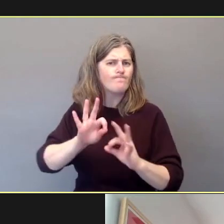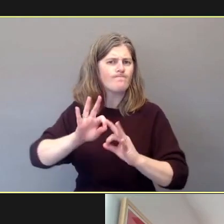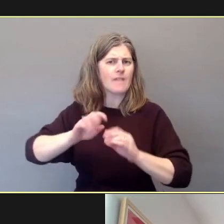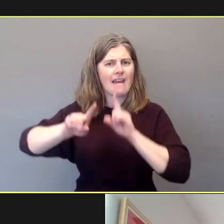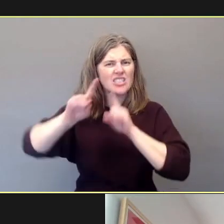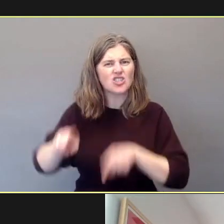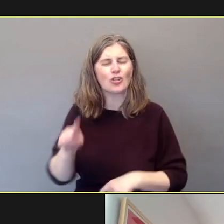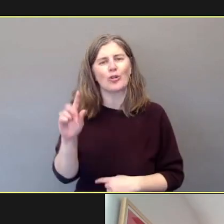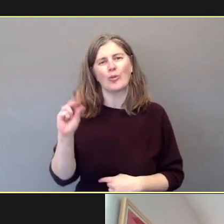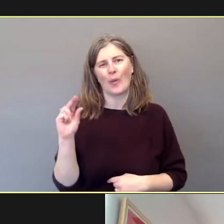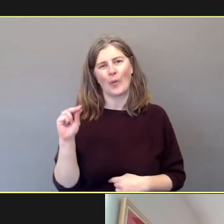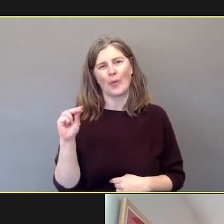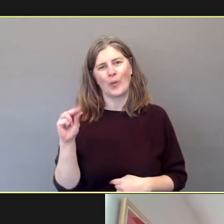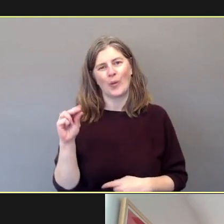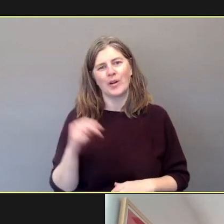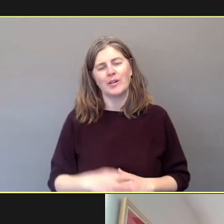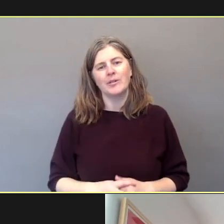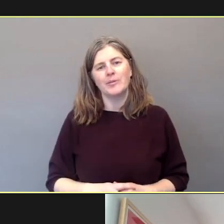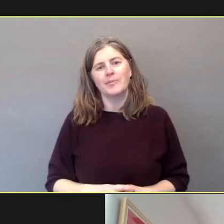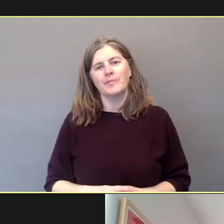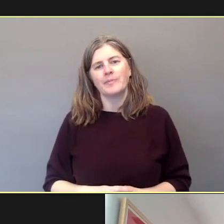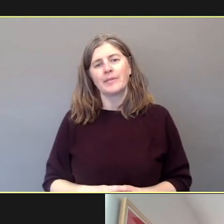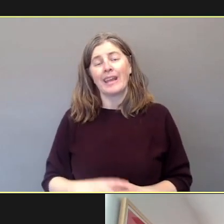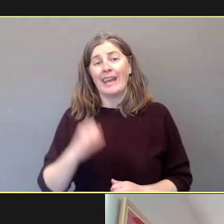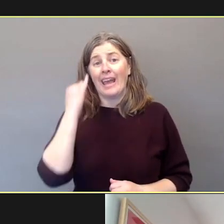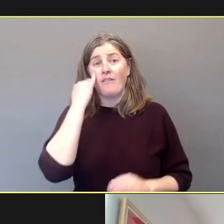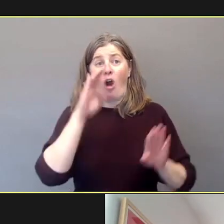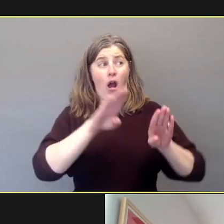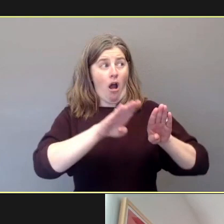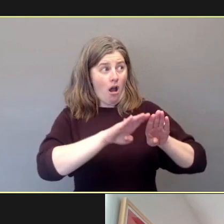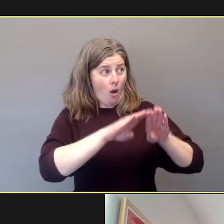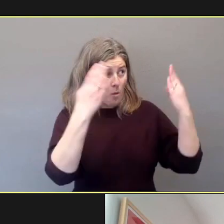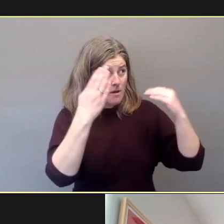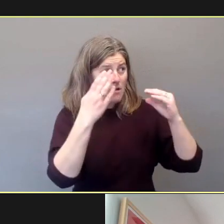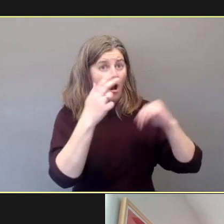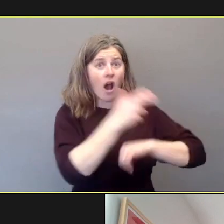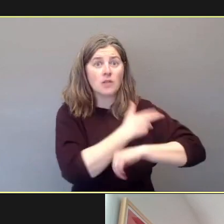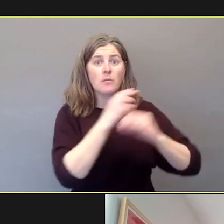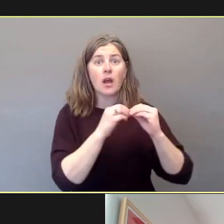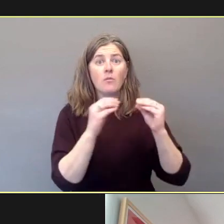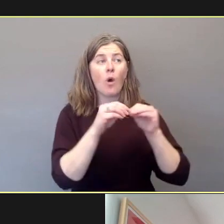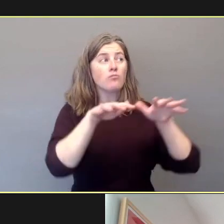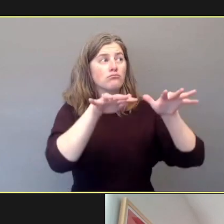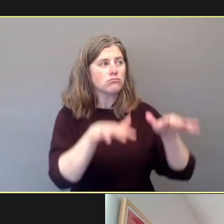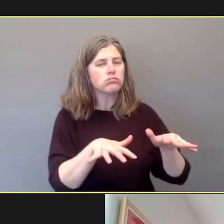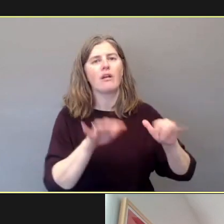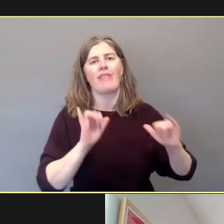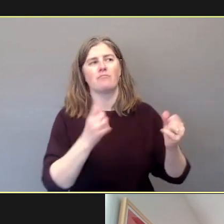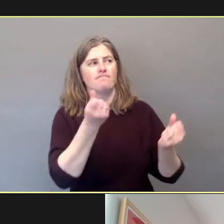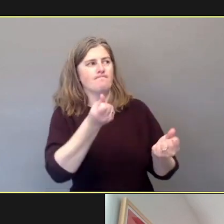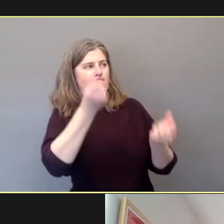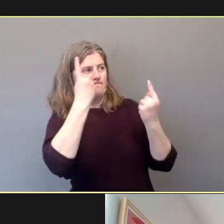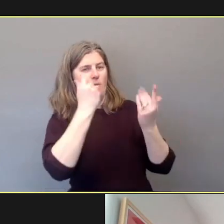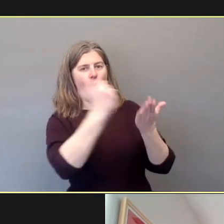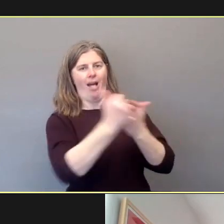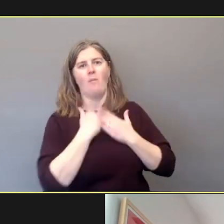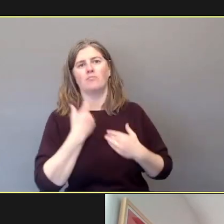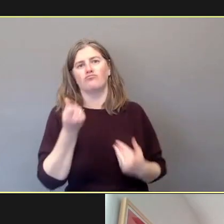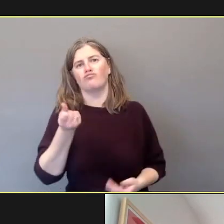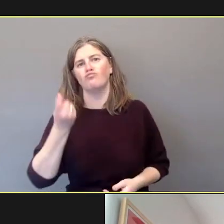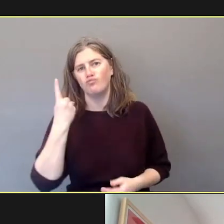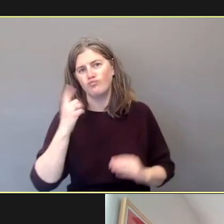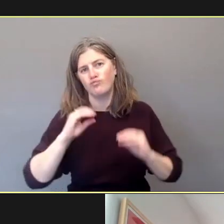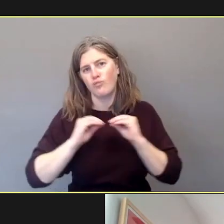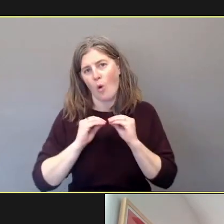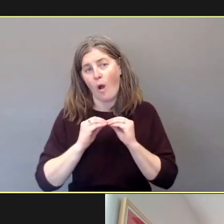it. I think when hospitals open up, it'll be clear, and when they do,